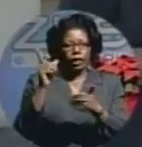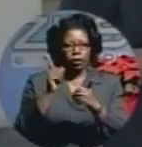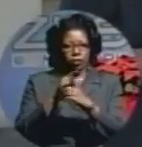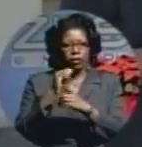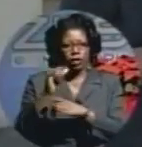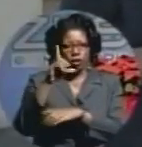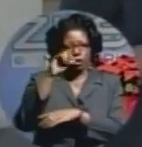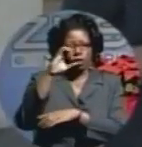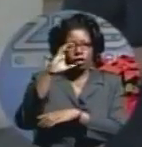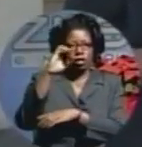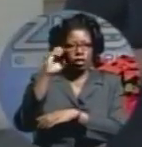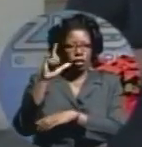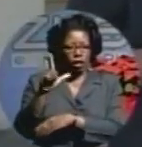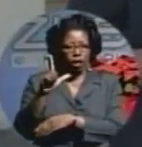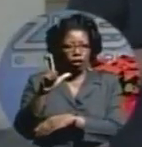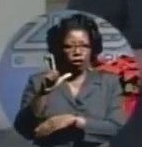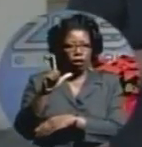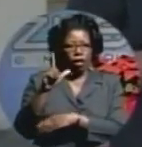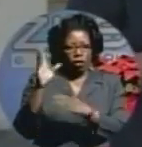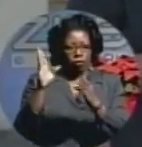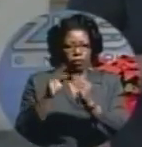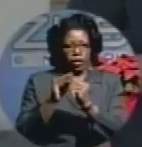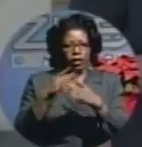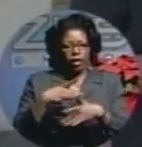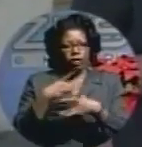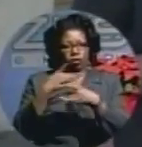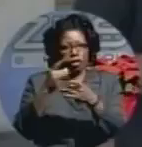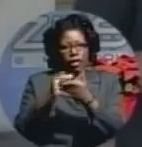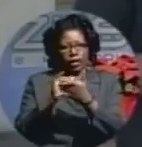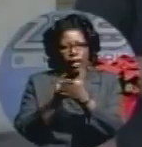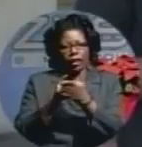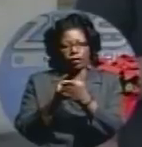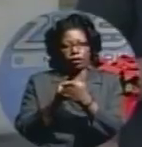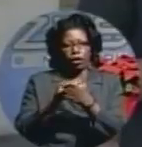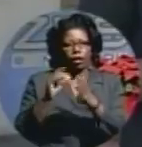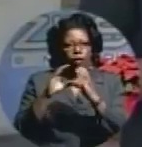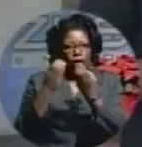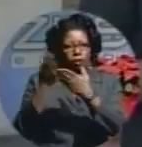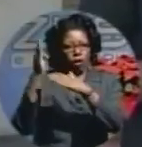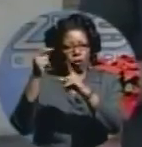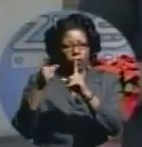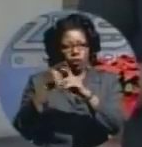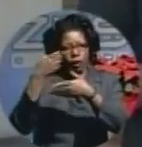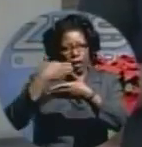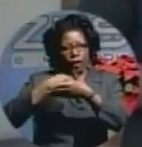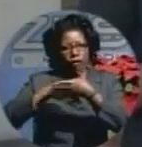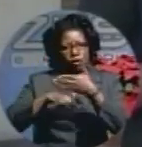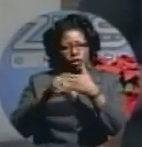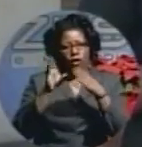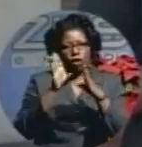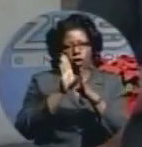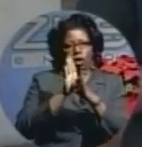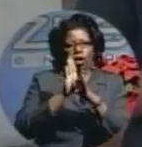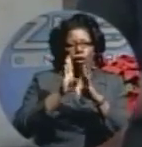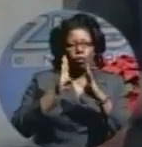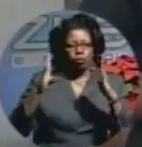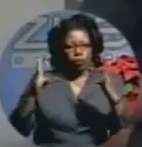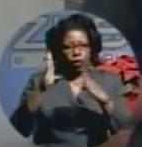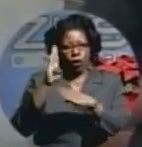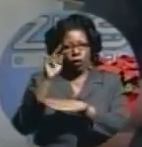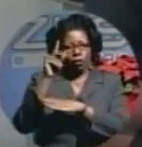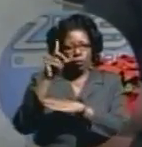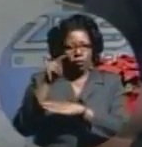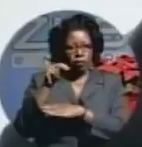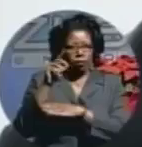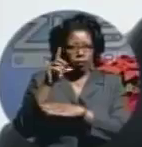Digicel representatives as very interesting, stating that the company is hoping to enter broadband services into the